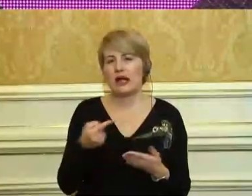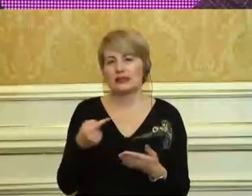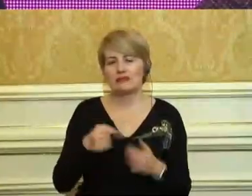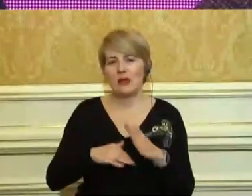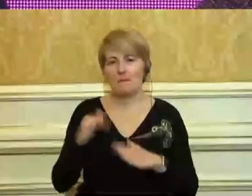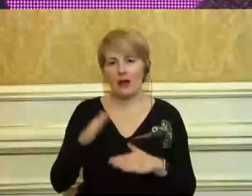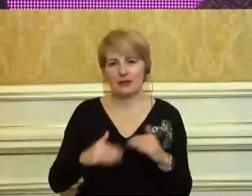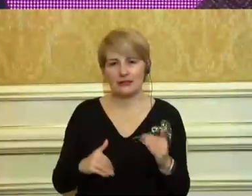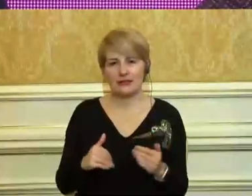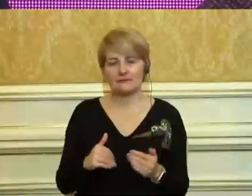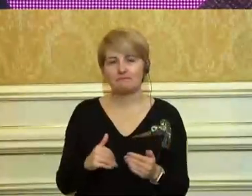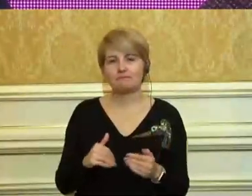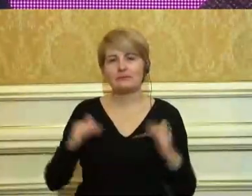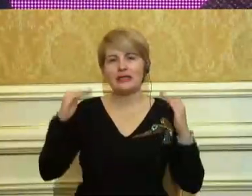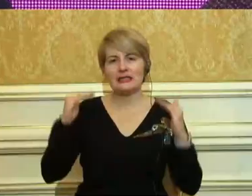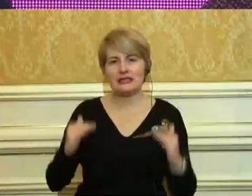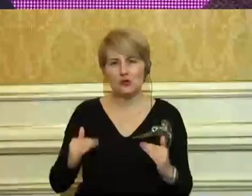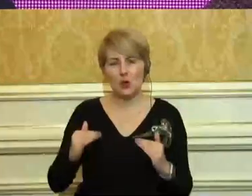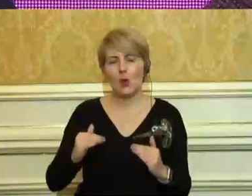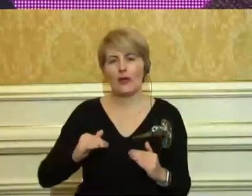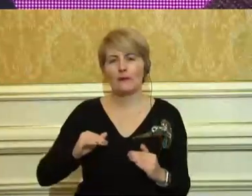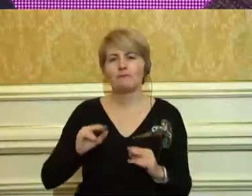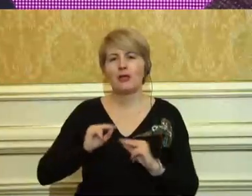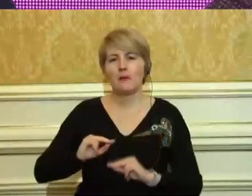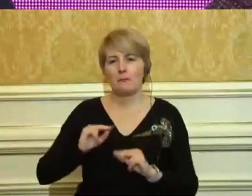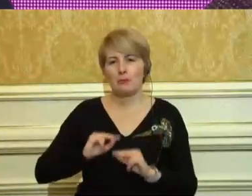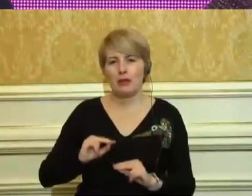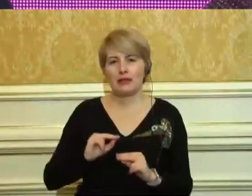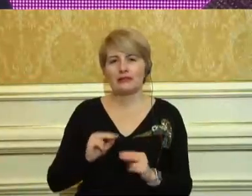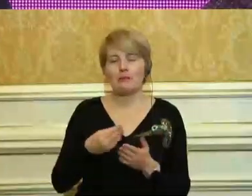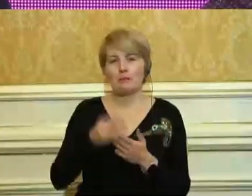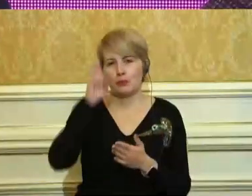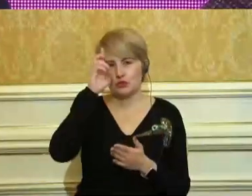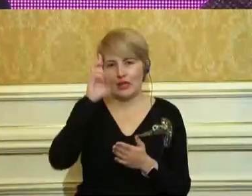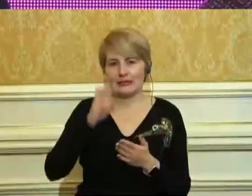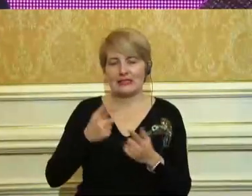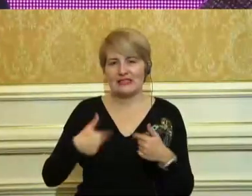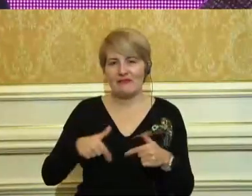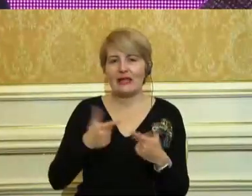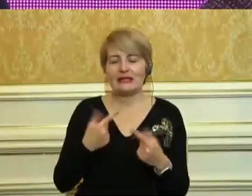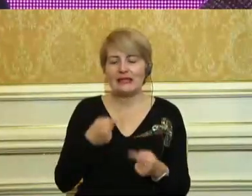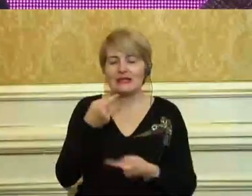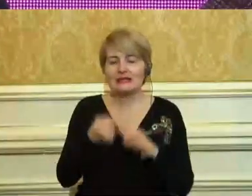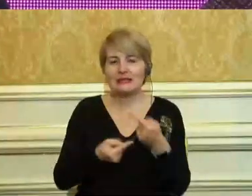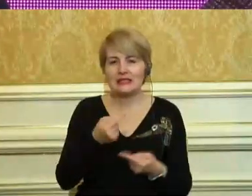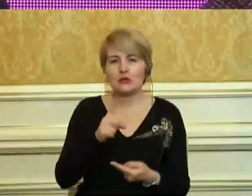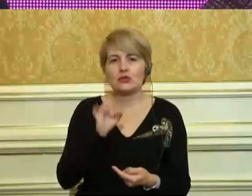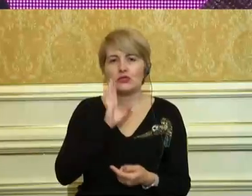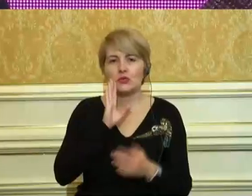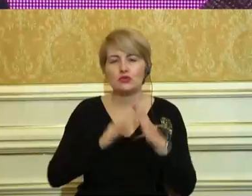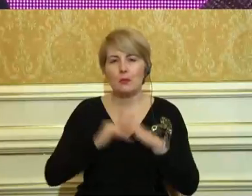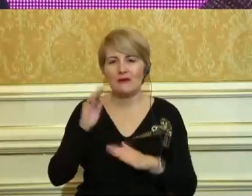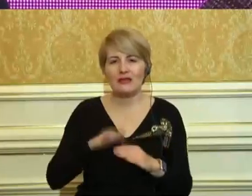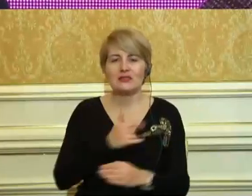still observing the negative practice of the lowest salary in the budget sphere. So